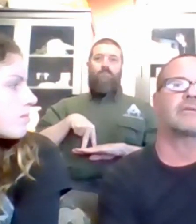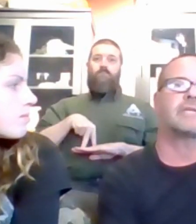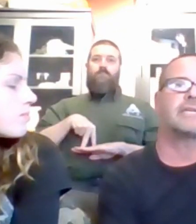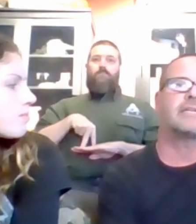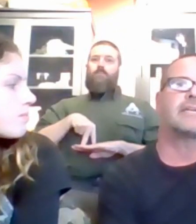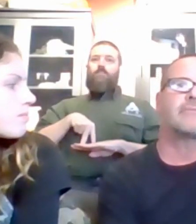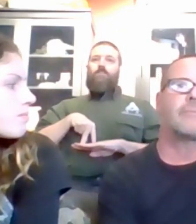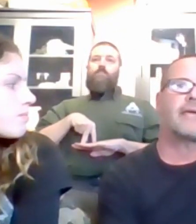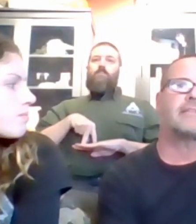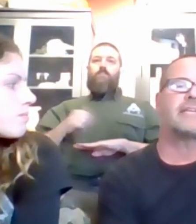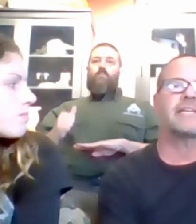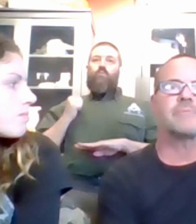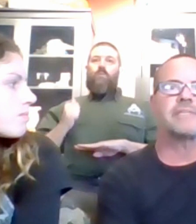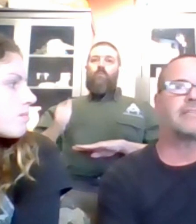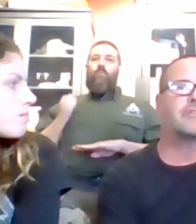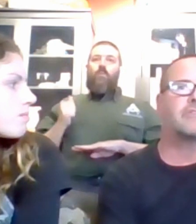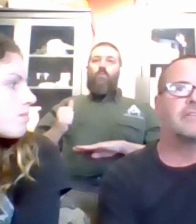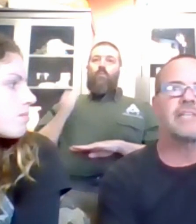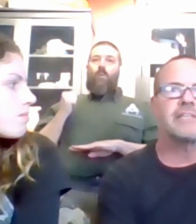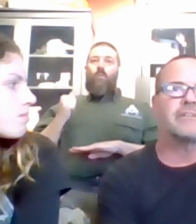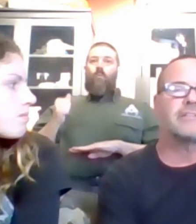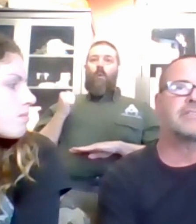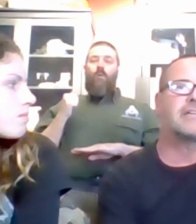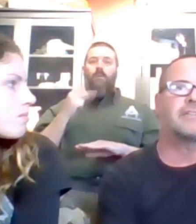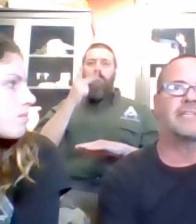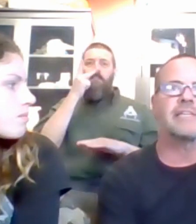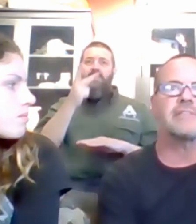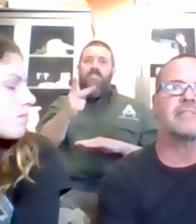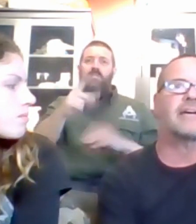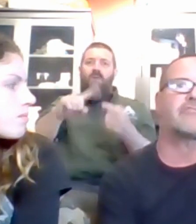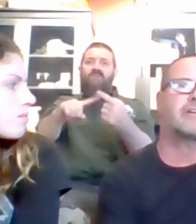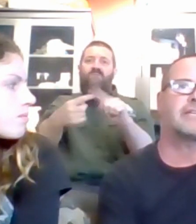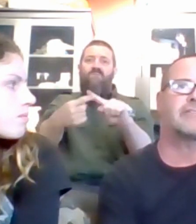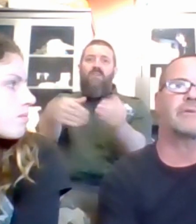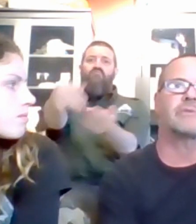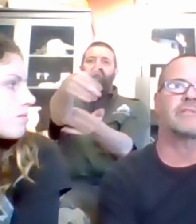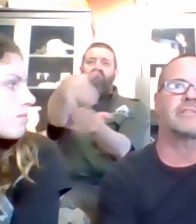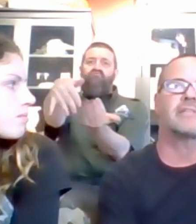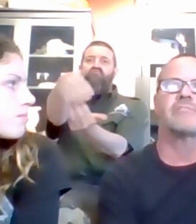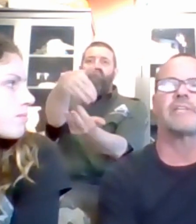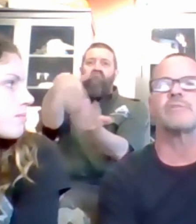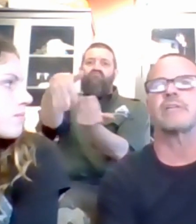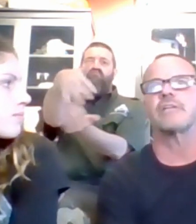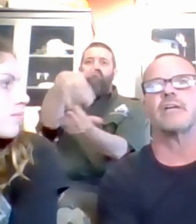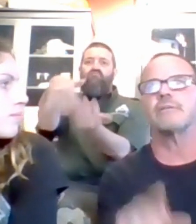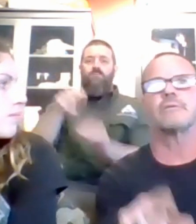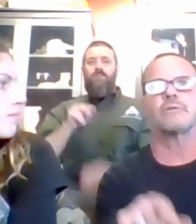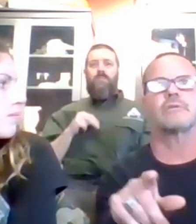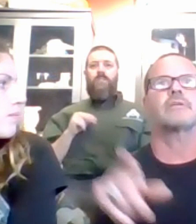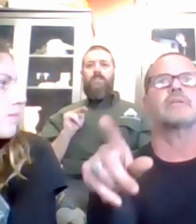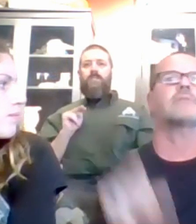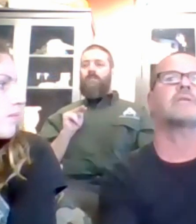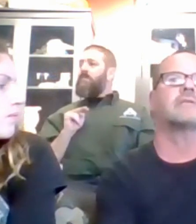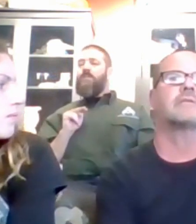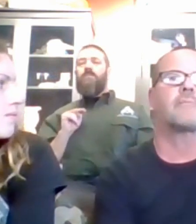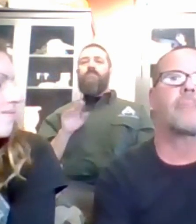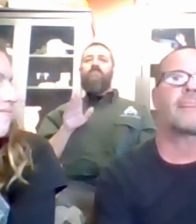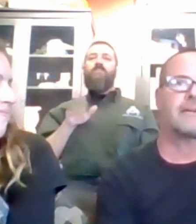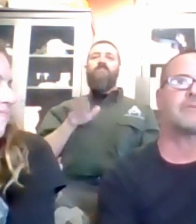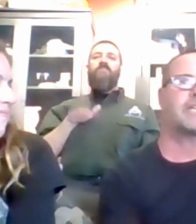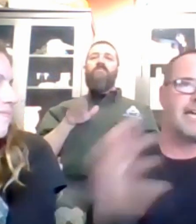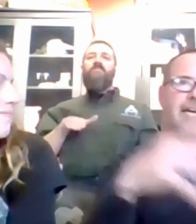guy stood outside the fence for a long while. I'm not going in. And then he kept seeing his friends getting all these snuggles and kisses and how friendly everyone was.